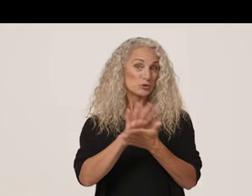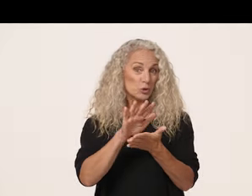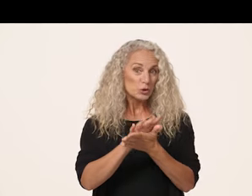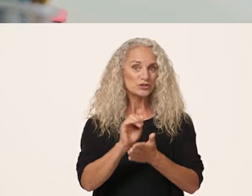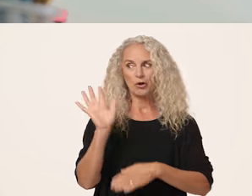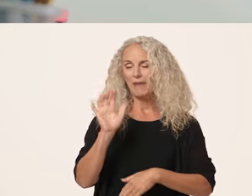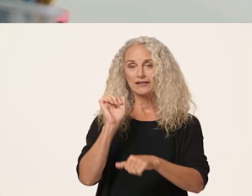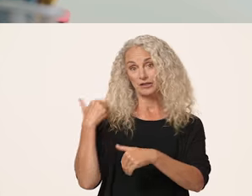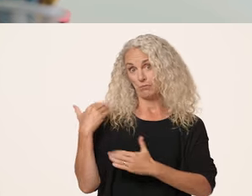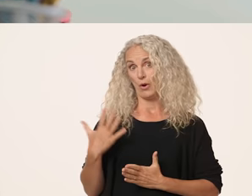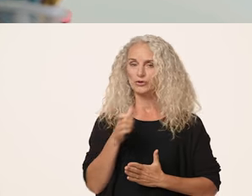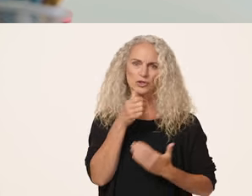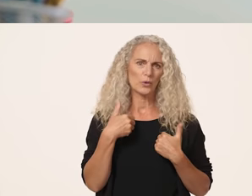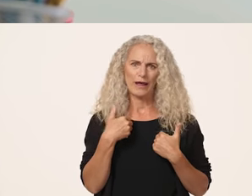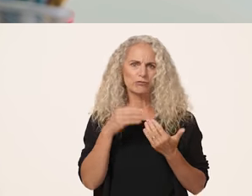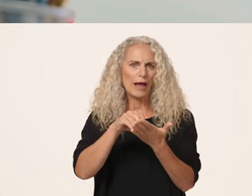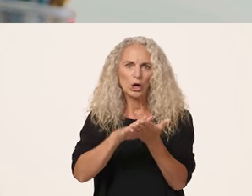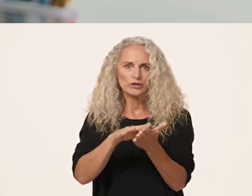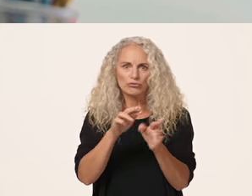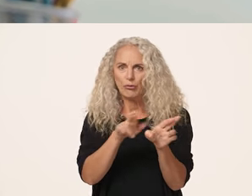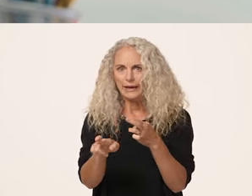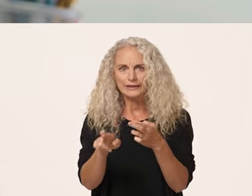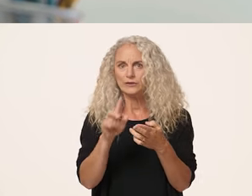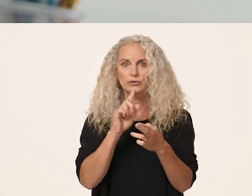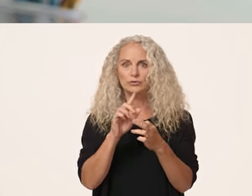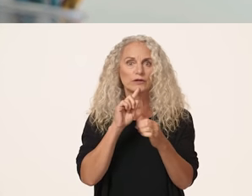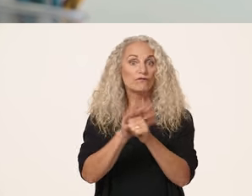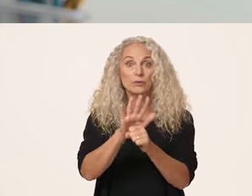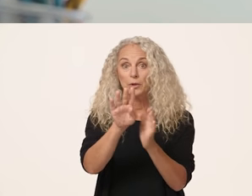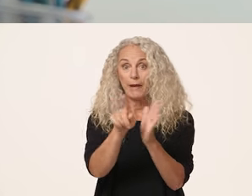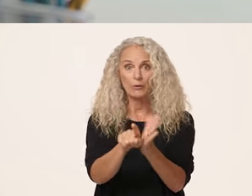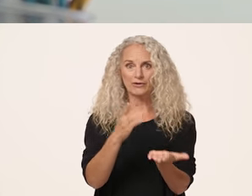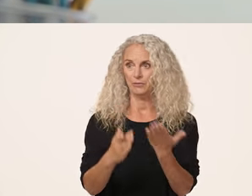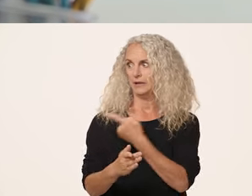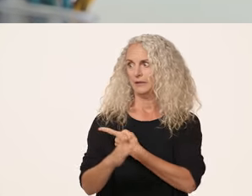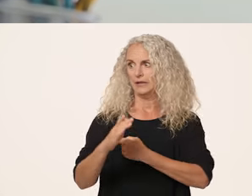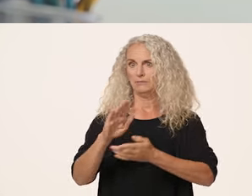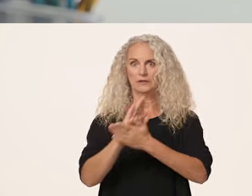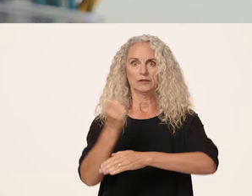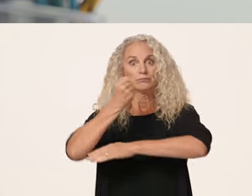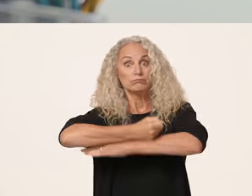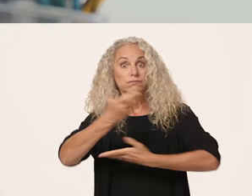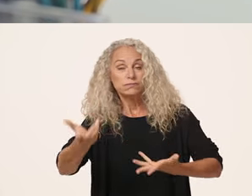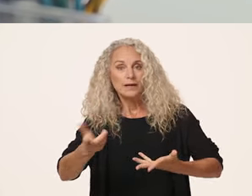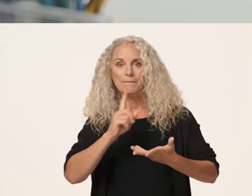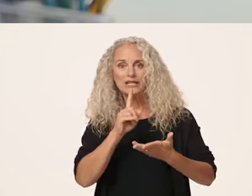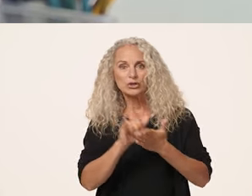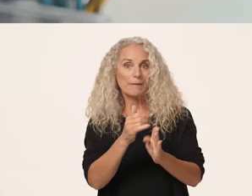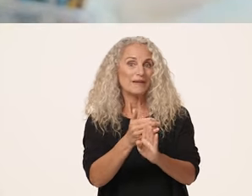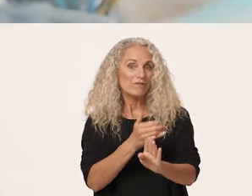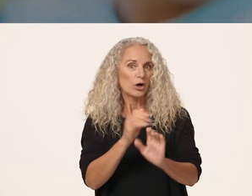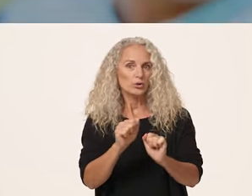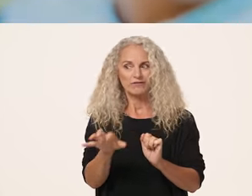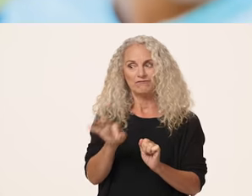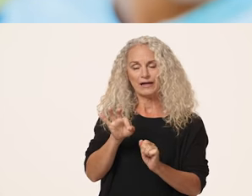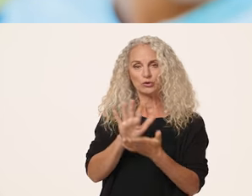Sometimes schools or past employers don't have records available to confirm your background, or maybe they're no longer in existence. Make